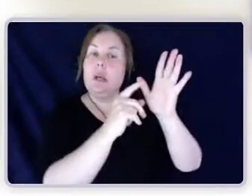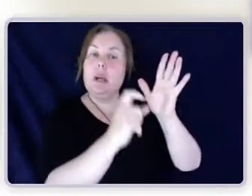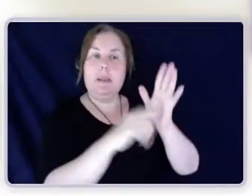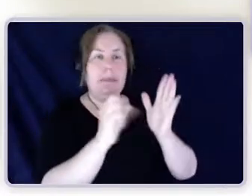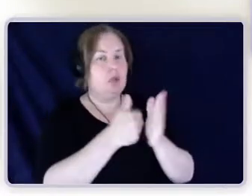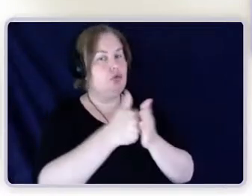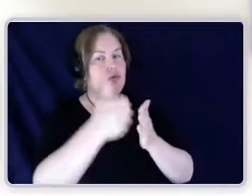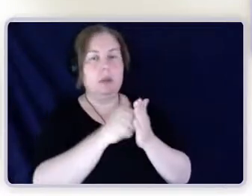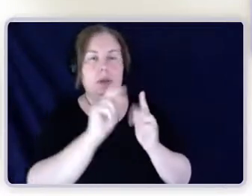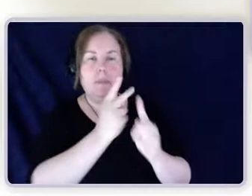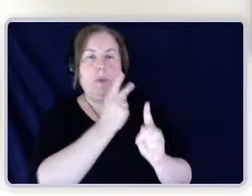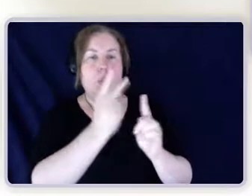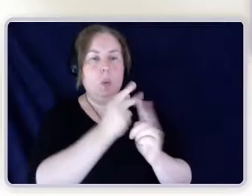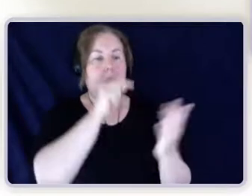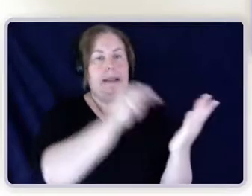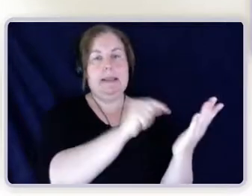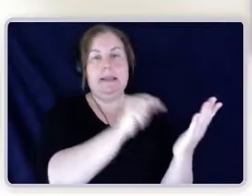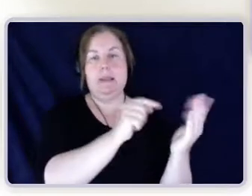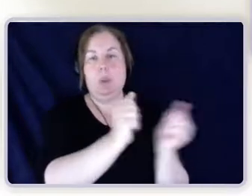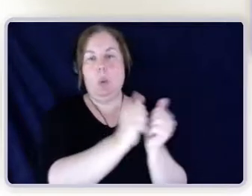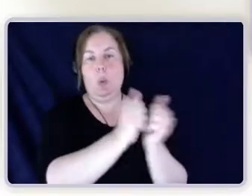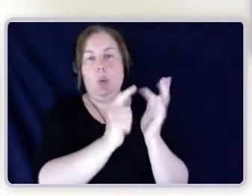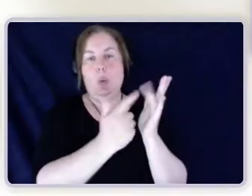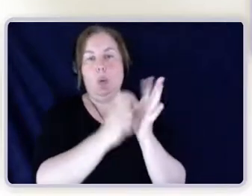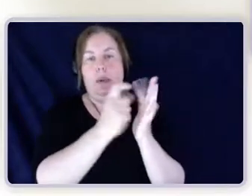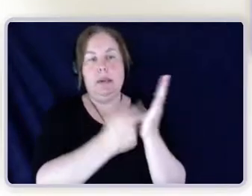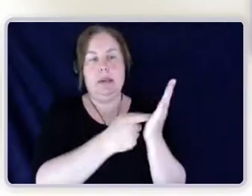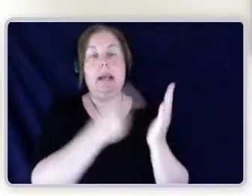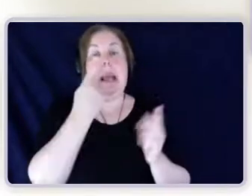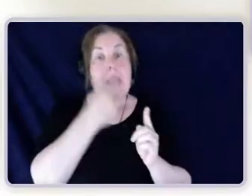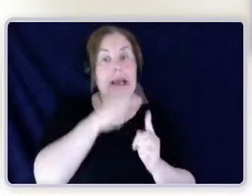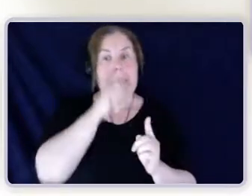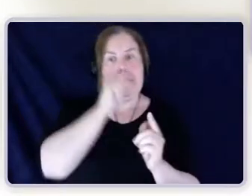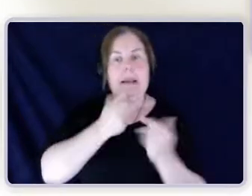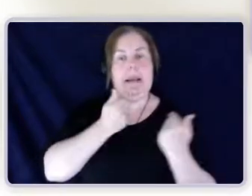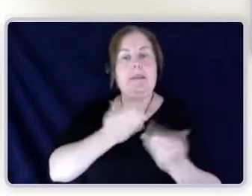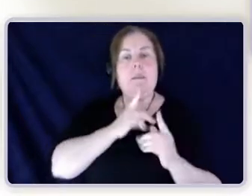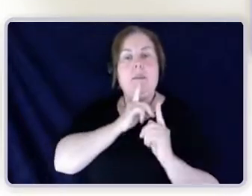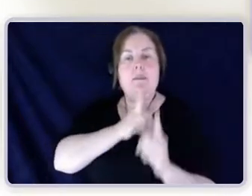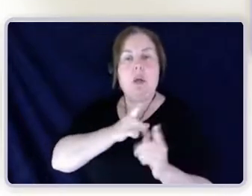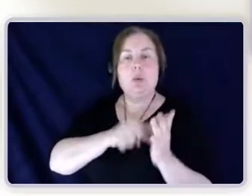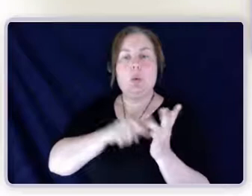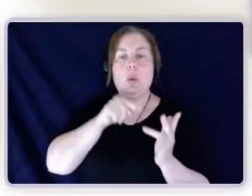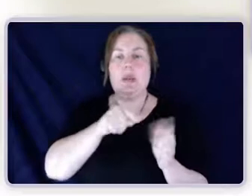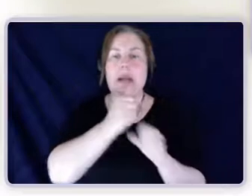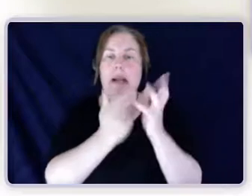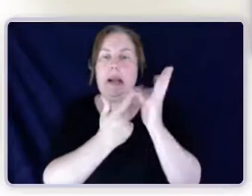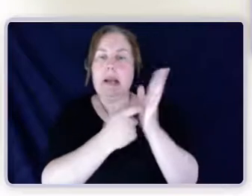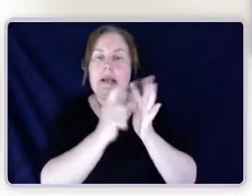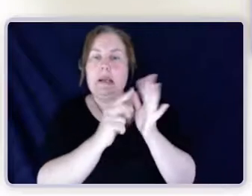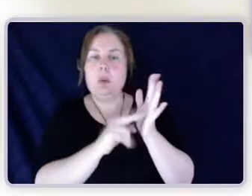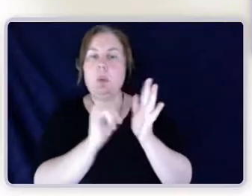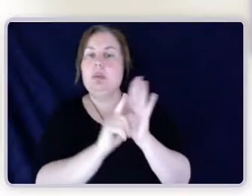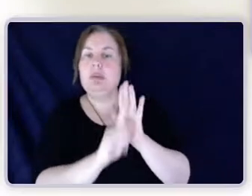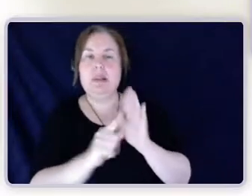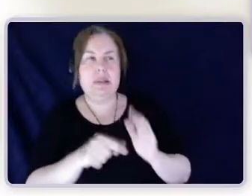also provide guidance or advice to the guardian or the administrator if they're seeking some clarification or if they'd like